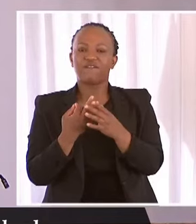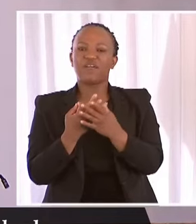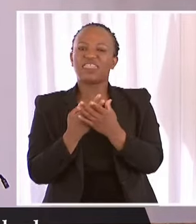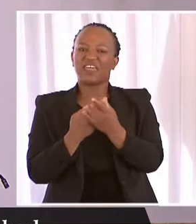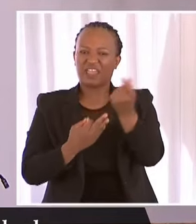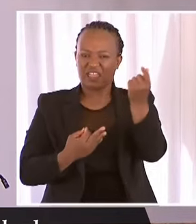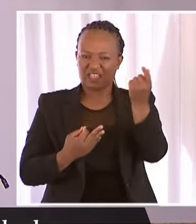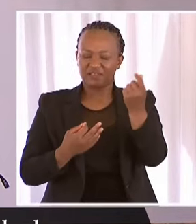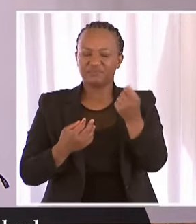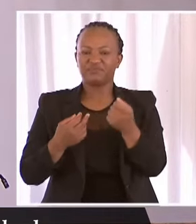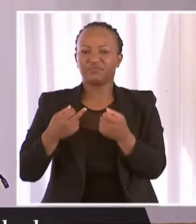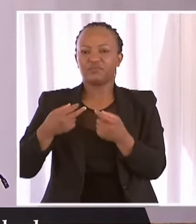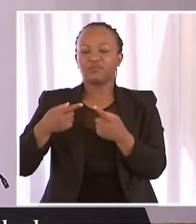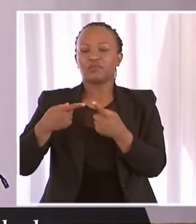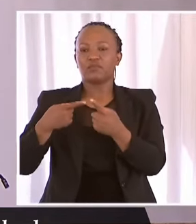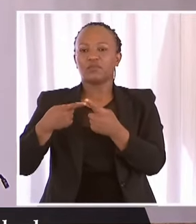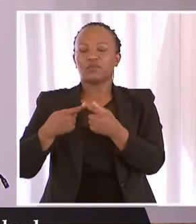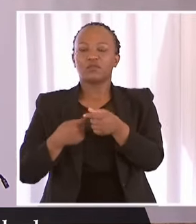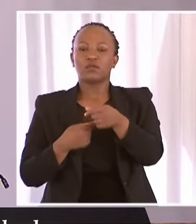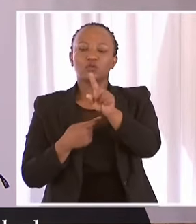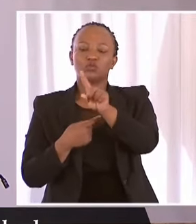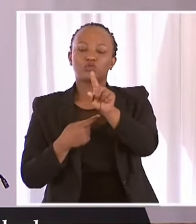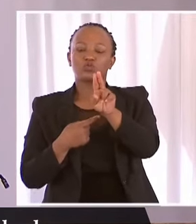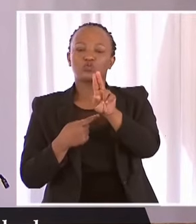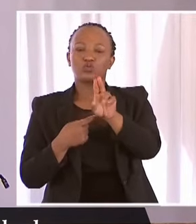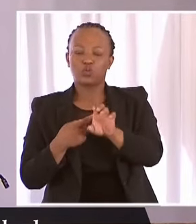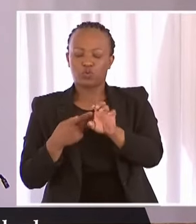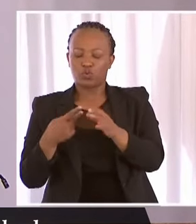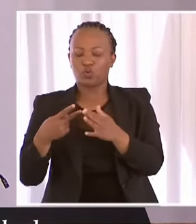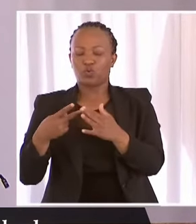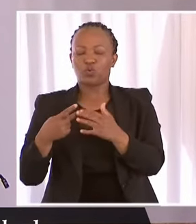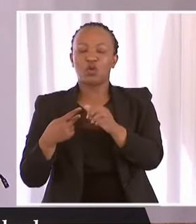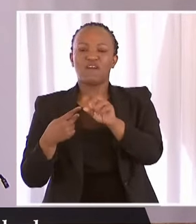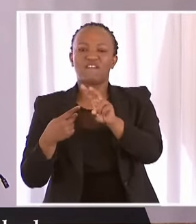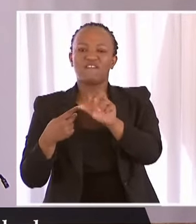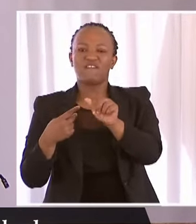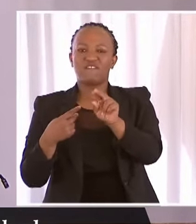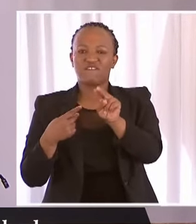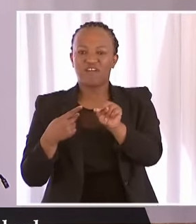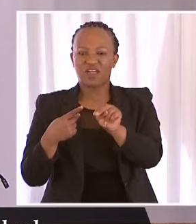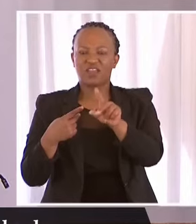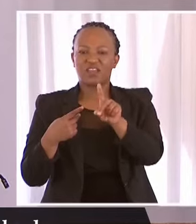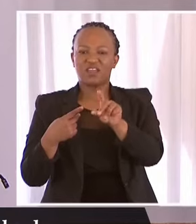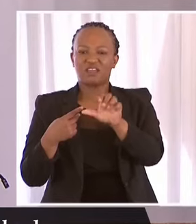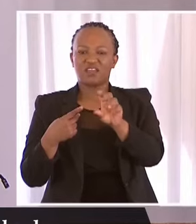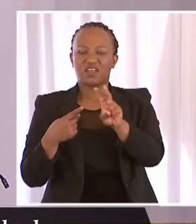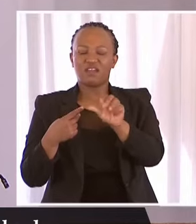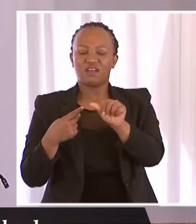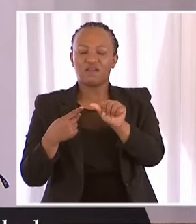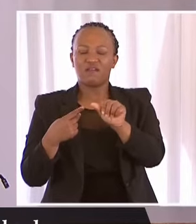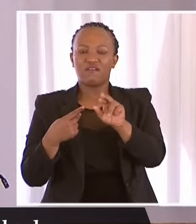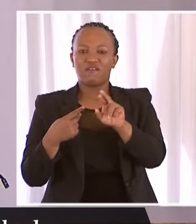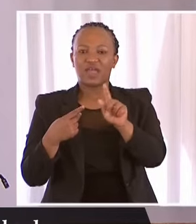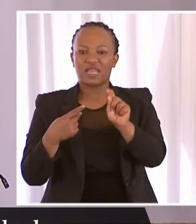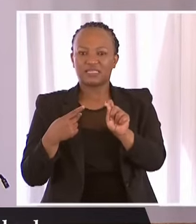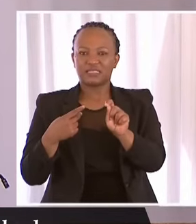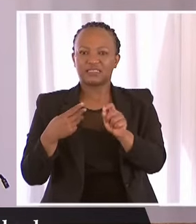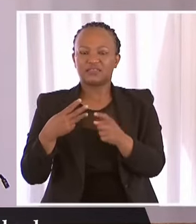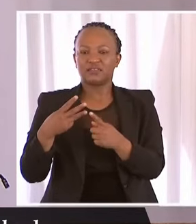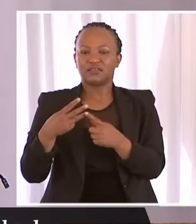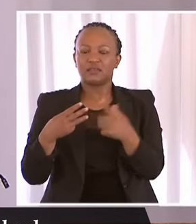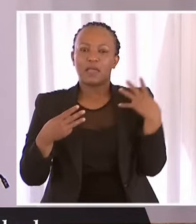Merwe, and the person I've come to call lovingly only as my boss,